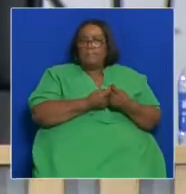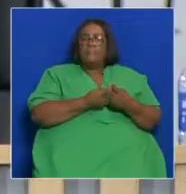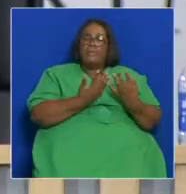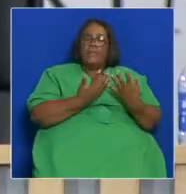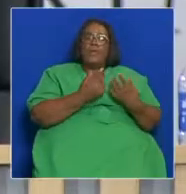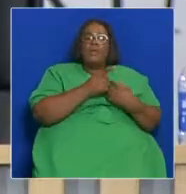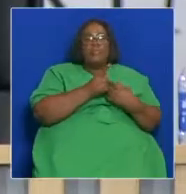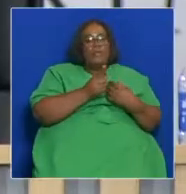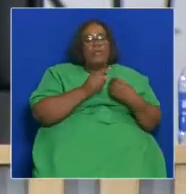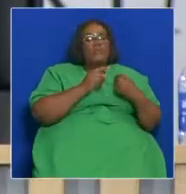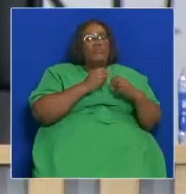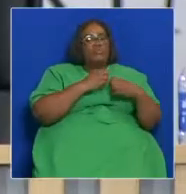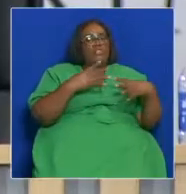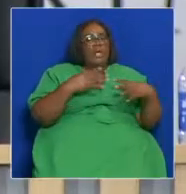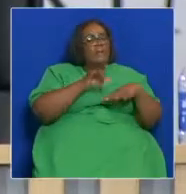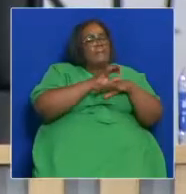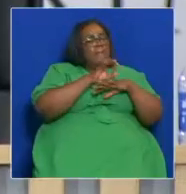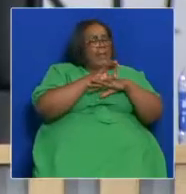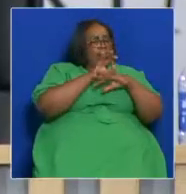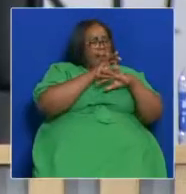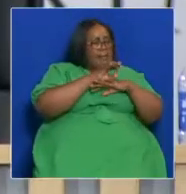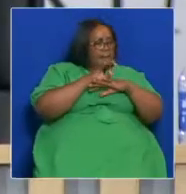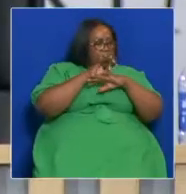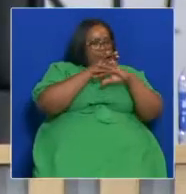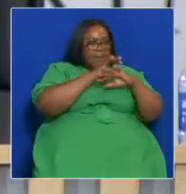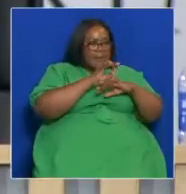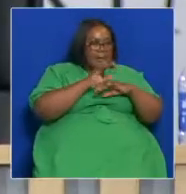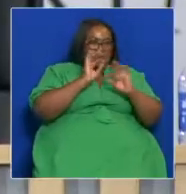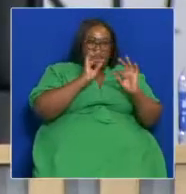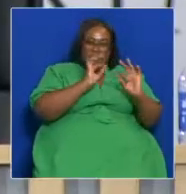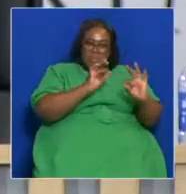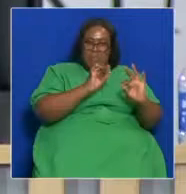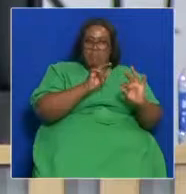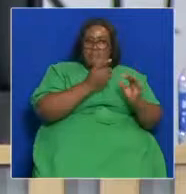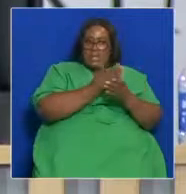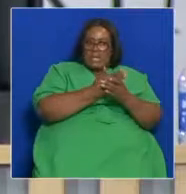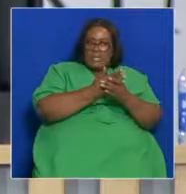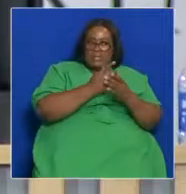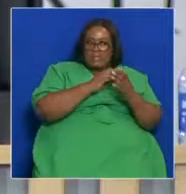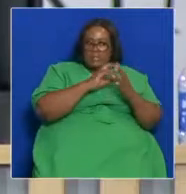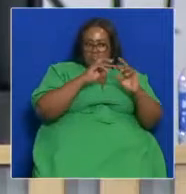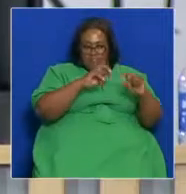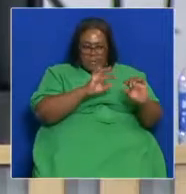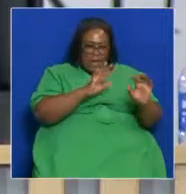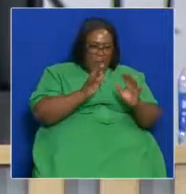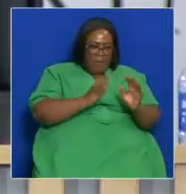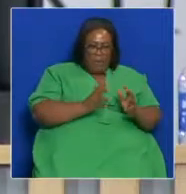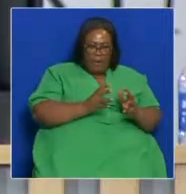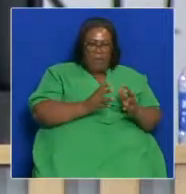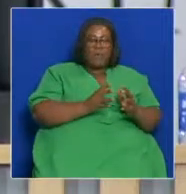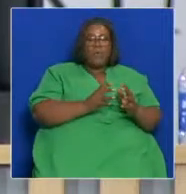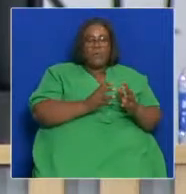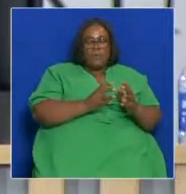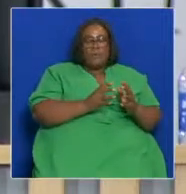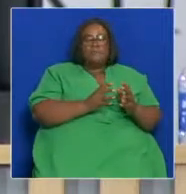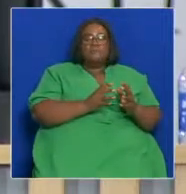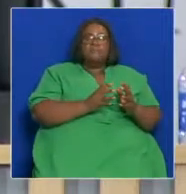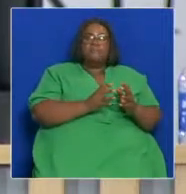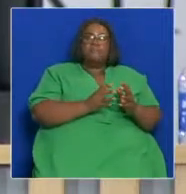to plan for that project in terms of the